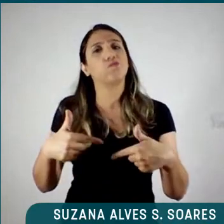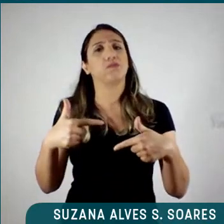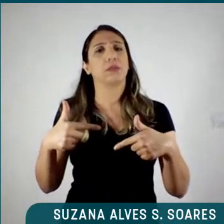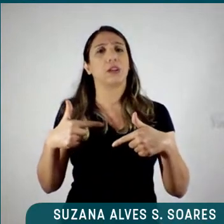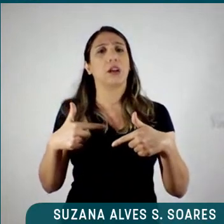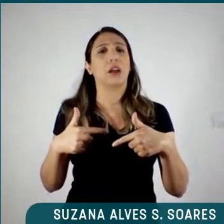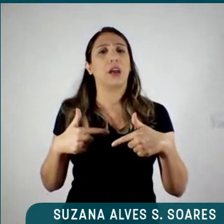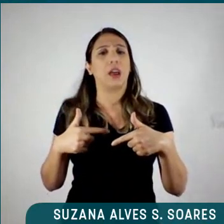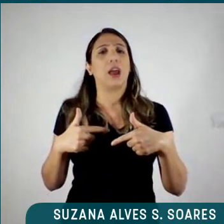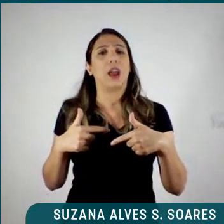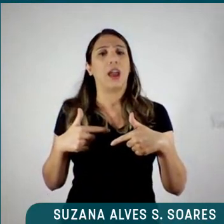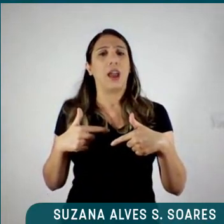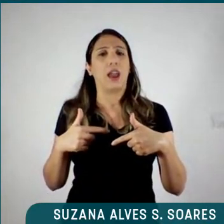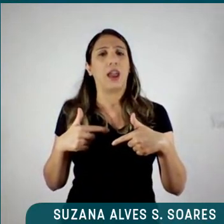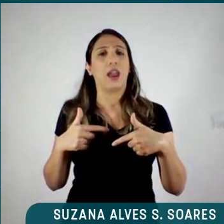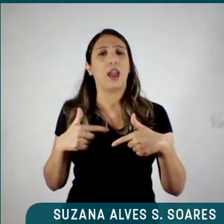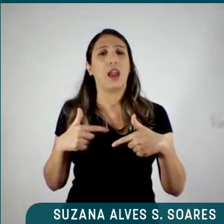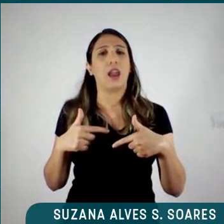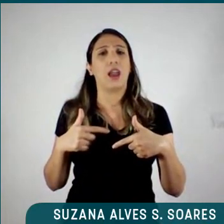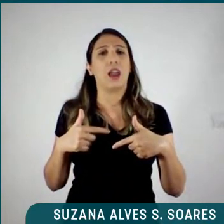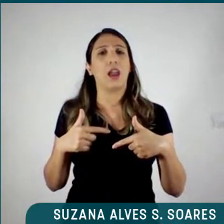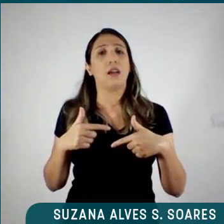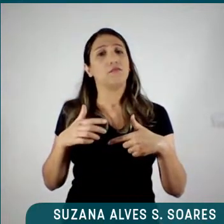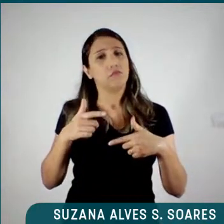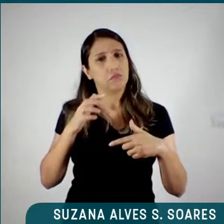do something